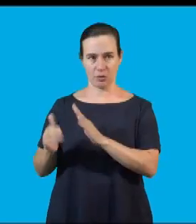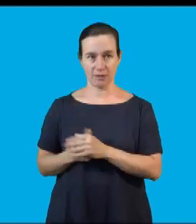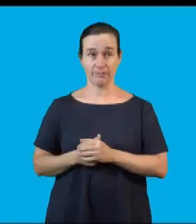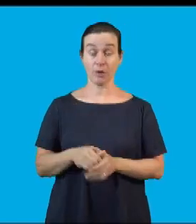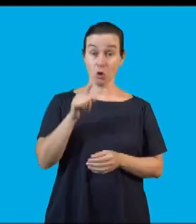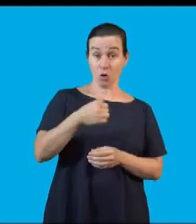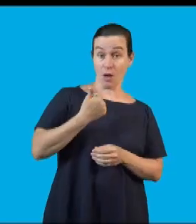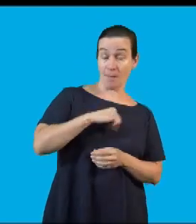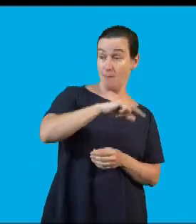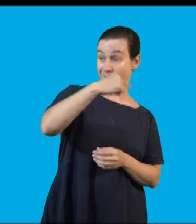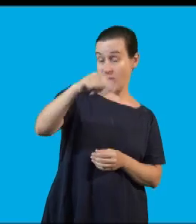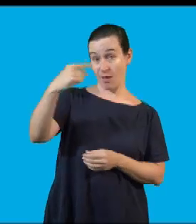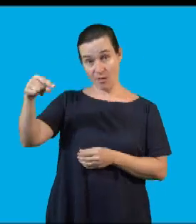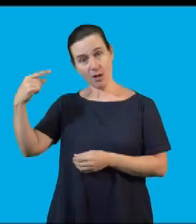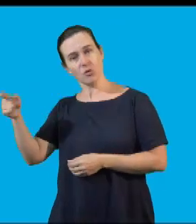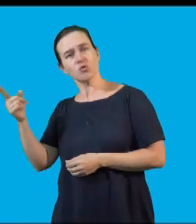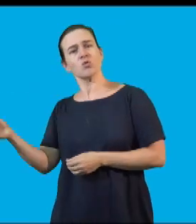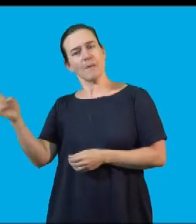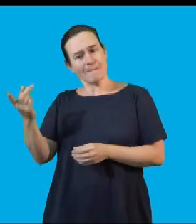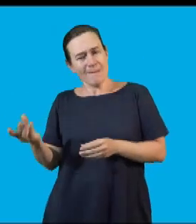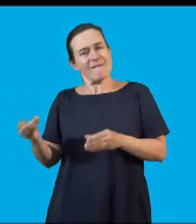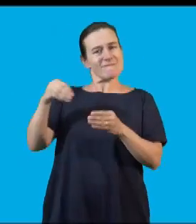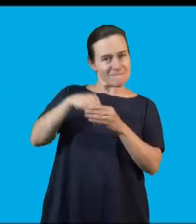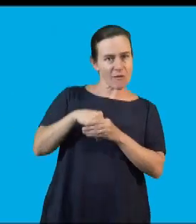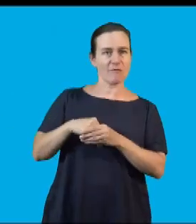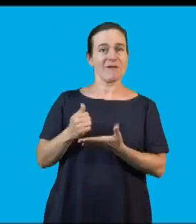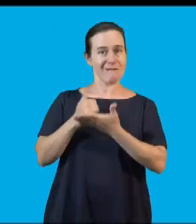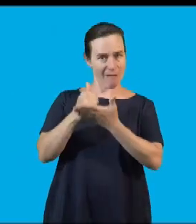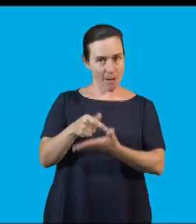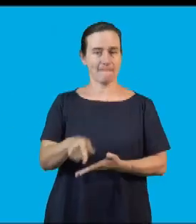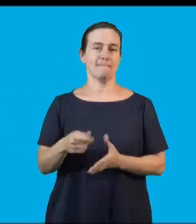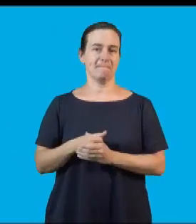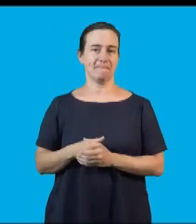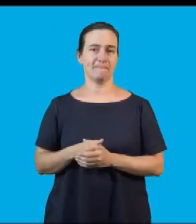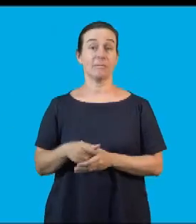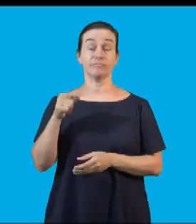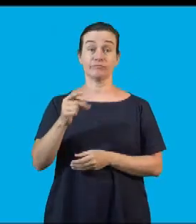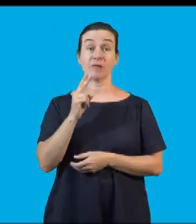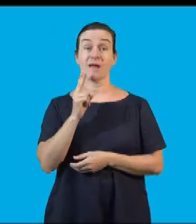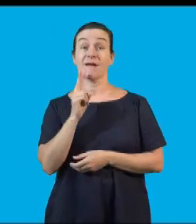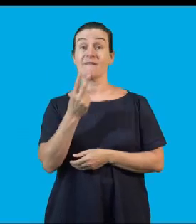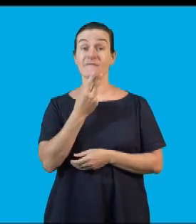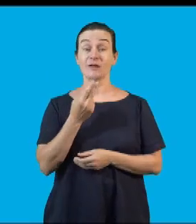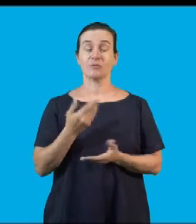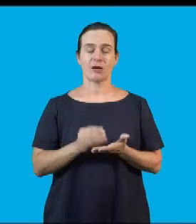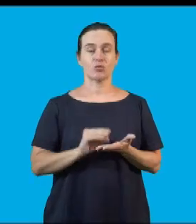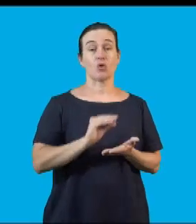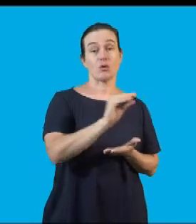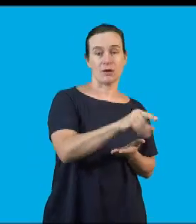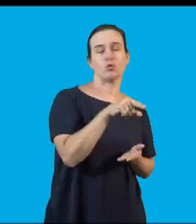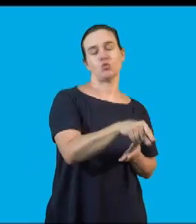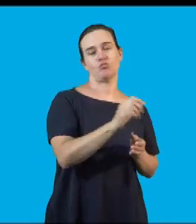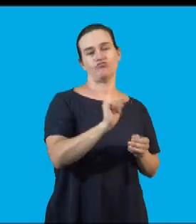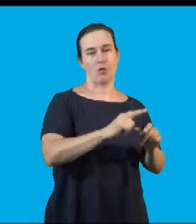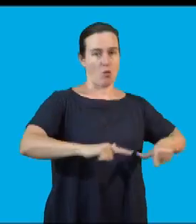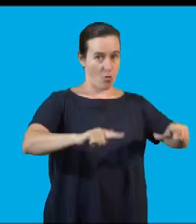would like other community members to become involved in this project. The vegetables will be donated to